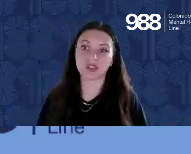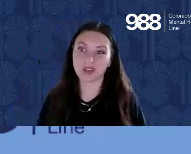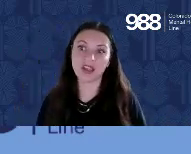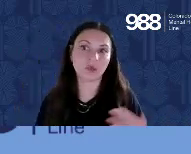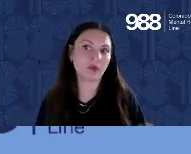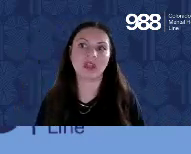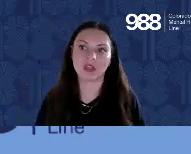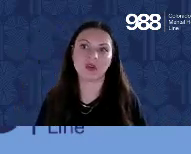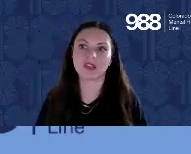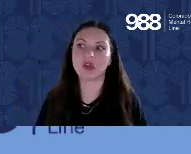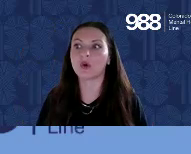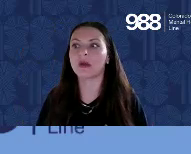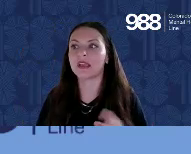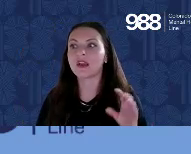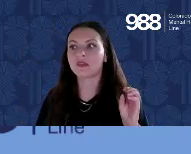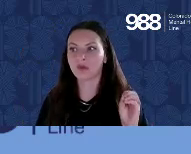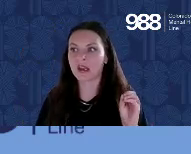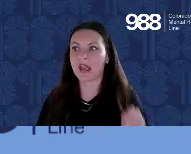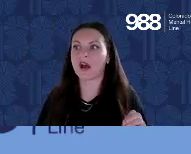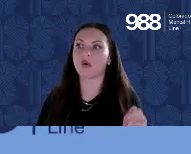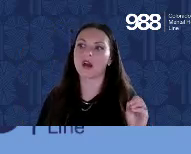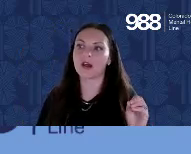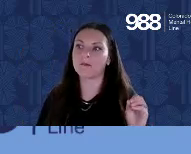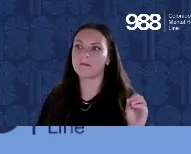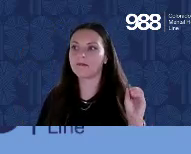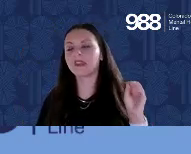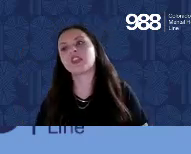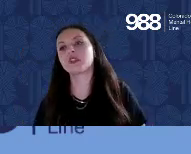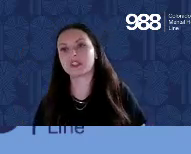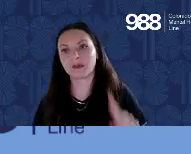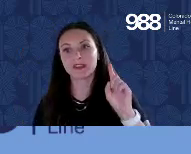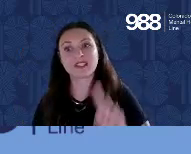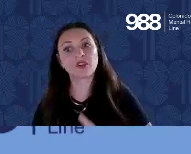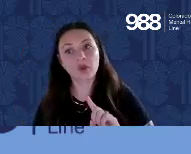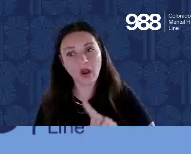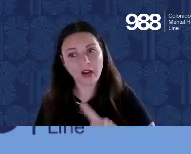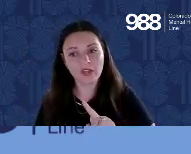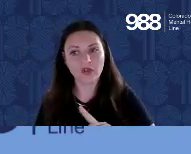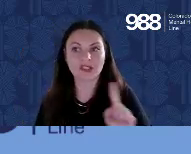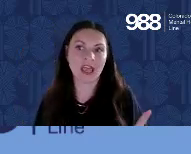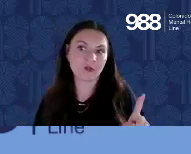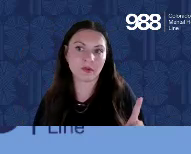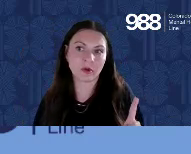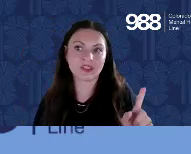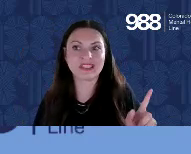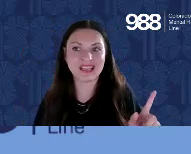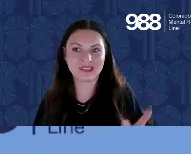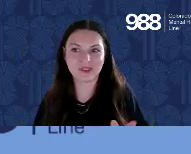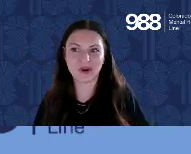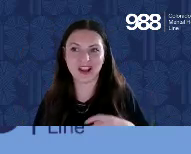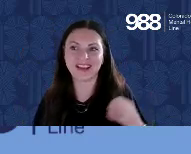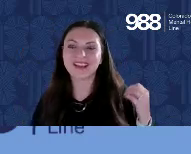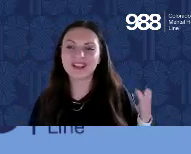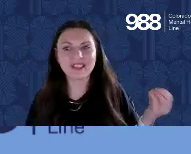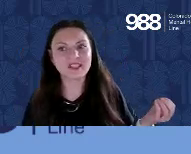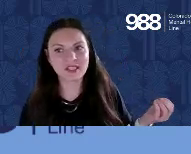is going to look like, we will let you guys know. But for right now, thank you, Elizabeth. It's still required that you guys have to promote CCS if